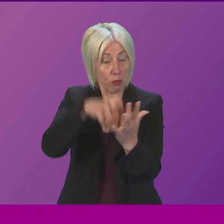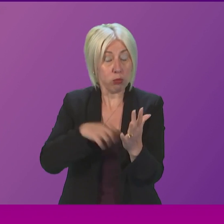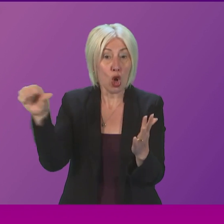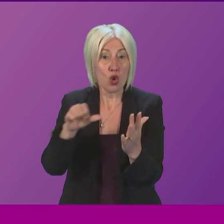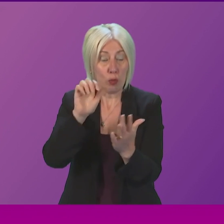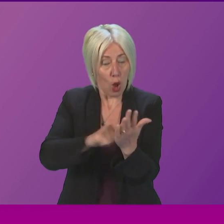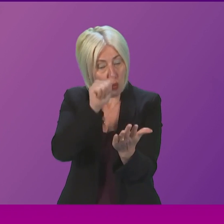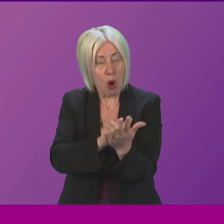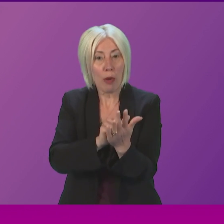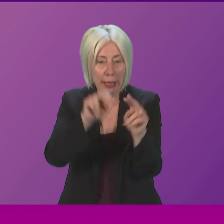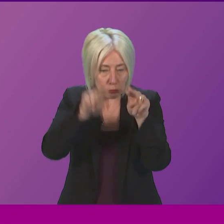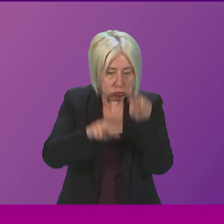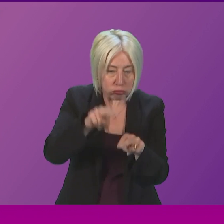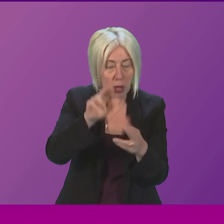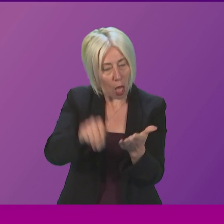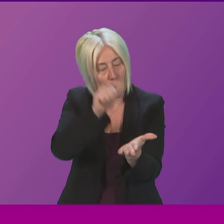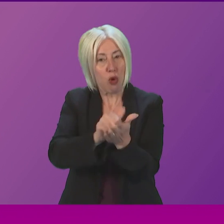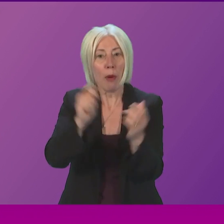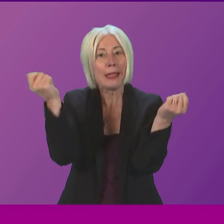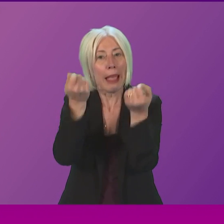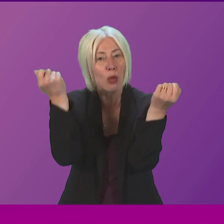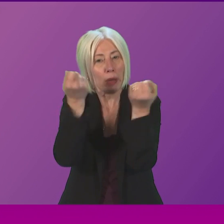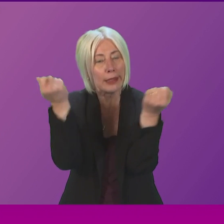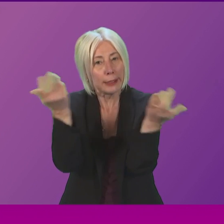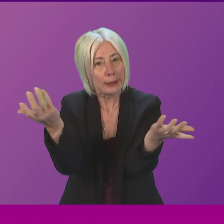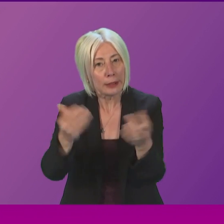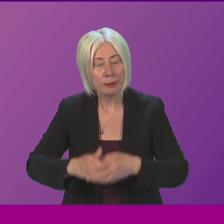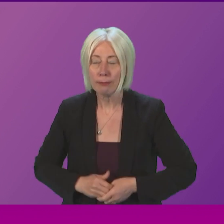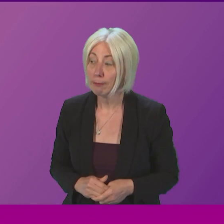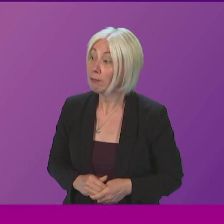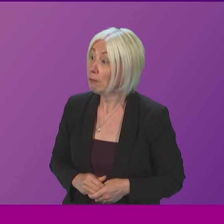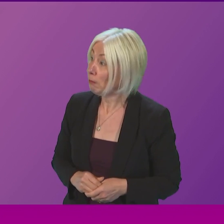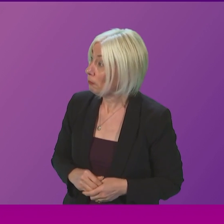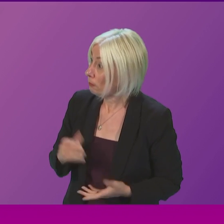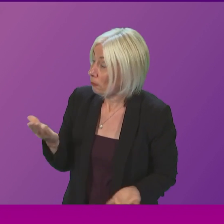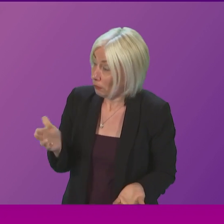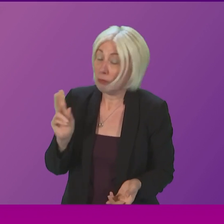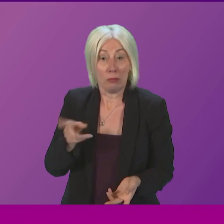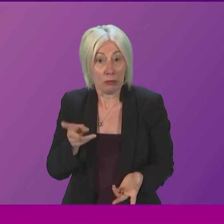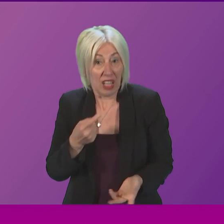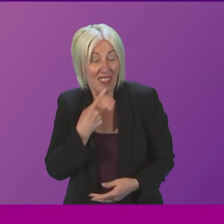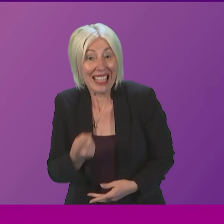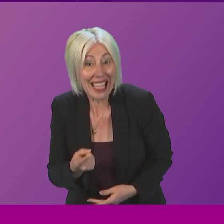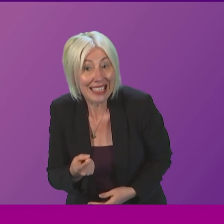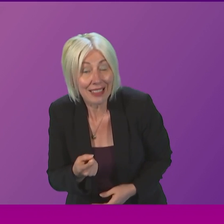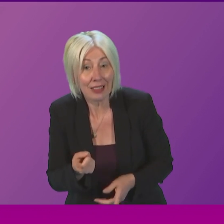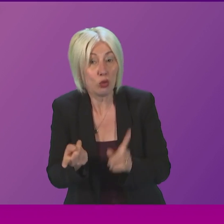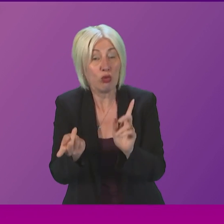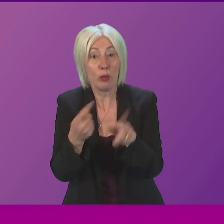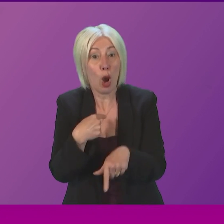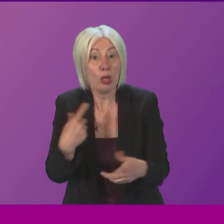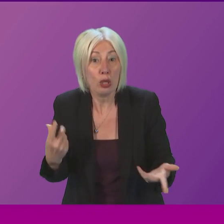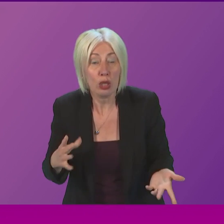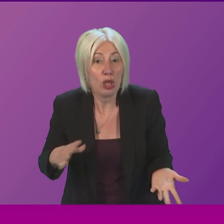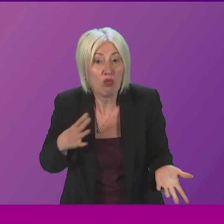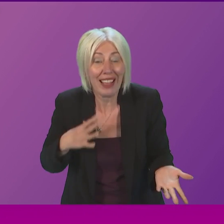properly celebrated? First Minister. I'm happy to reiterate that point because it is what I've said in response to the questions that